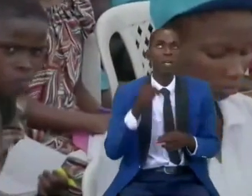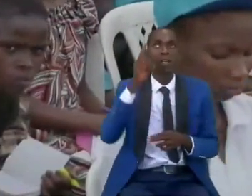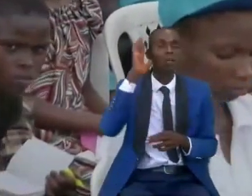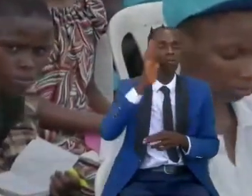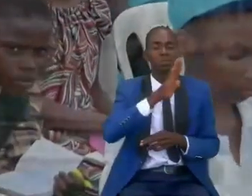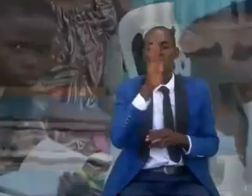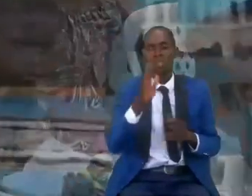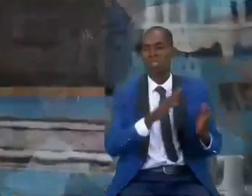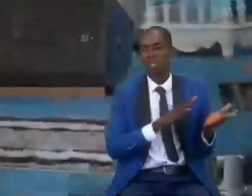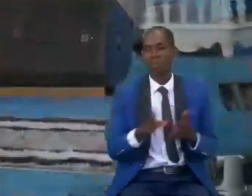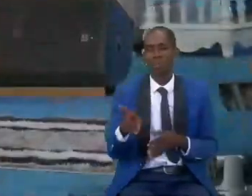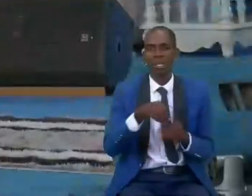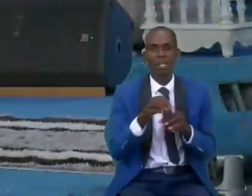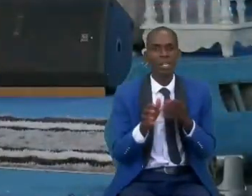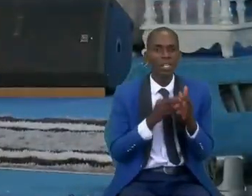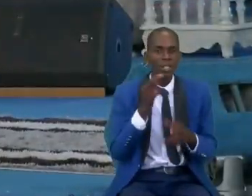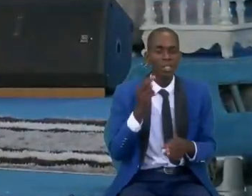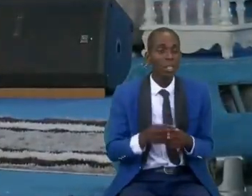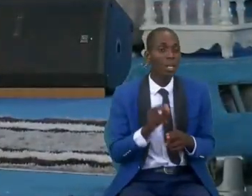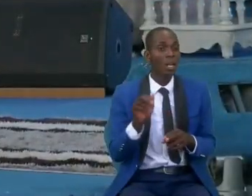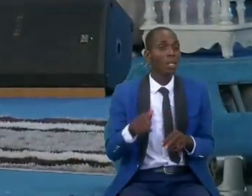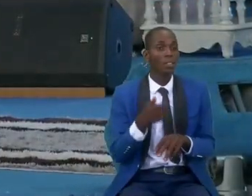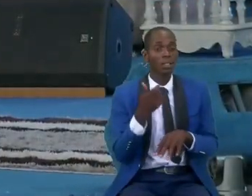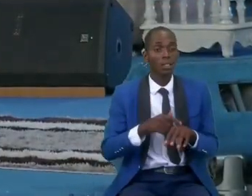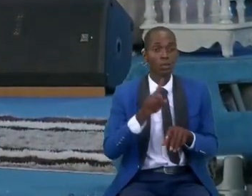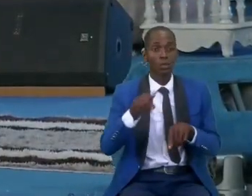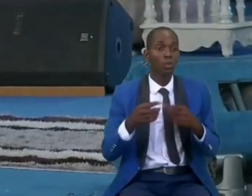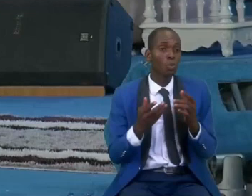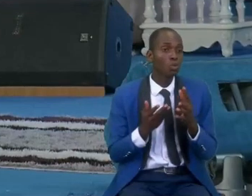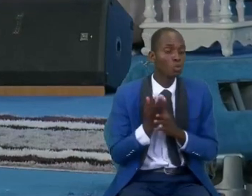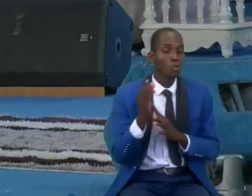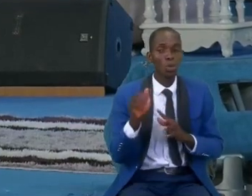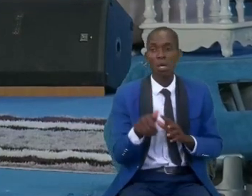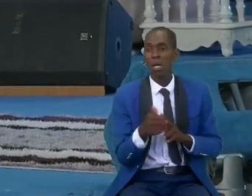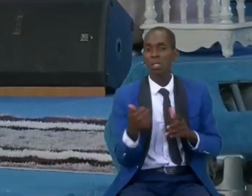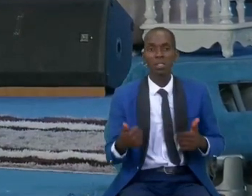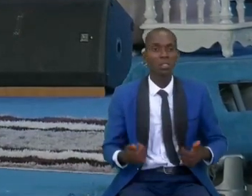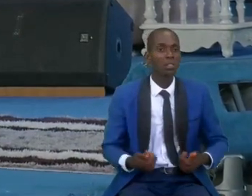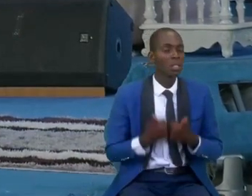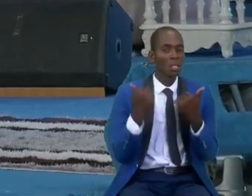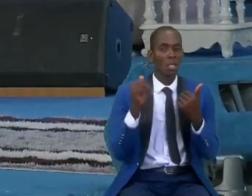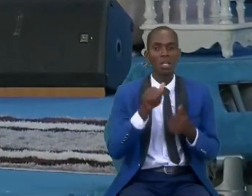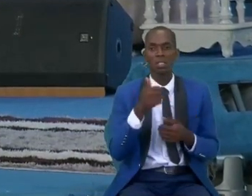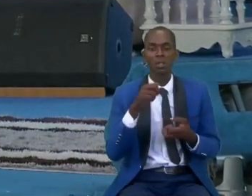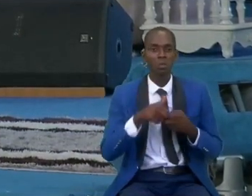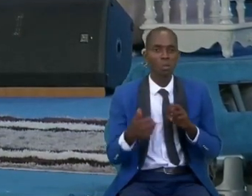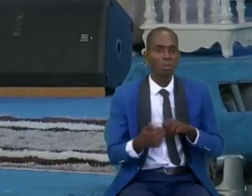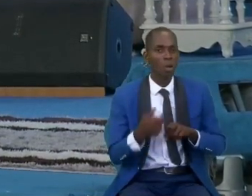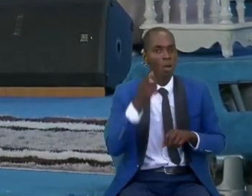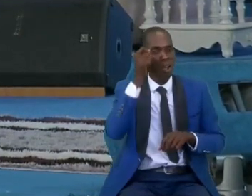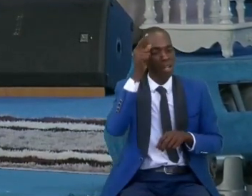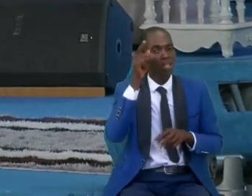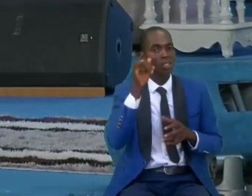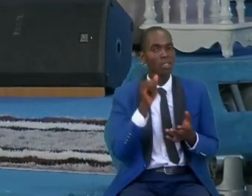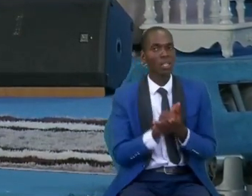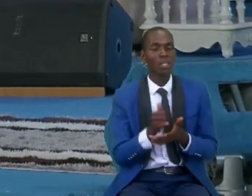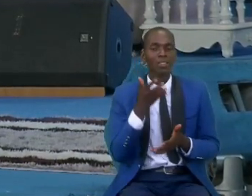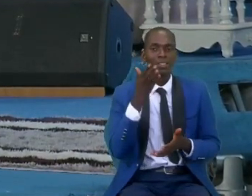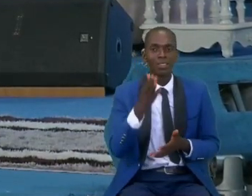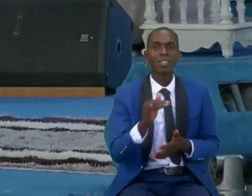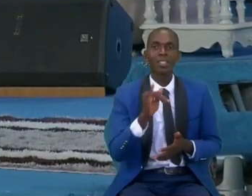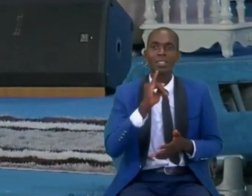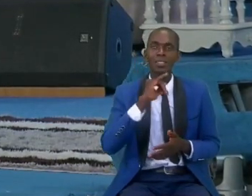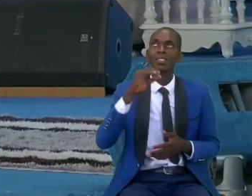any challenge, any tunnel, understand there's light at the end of that tunnel. And the Lord